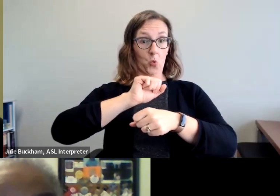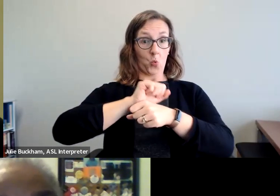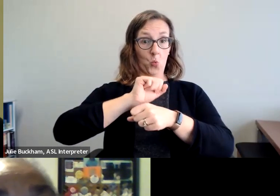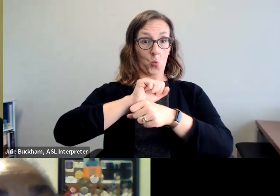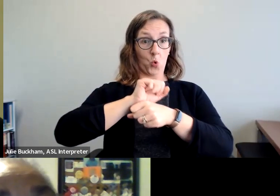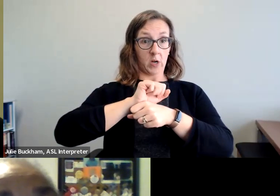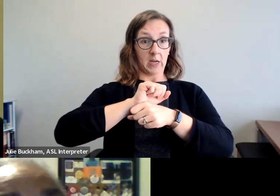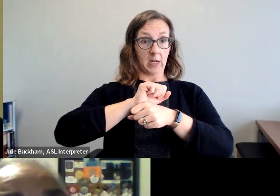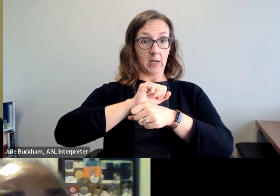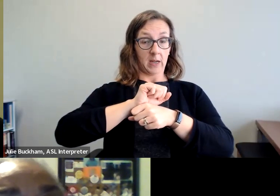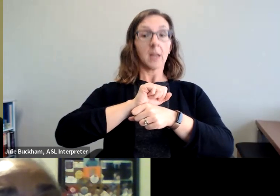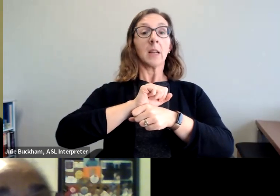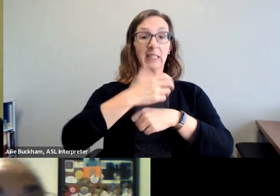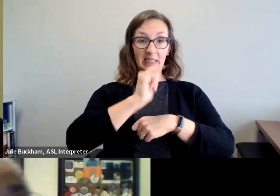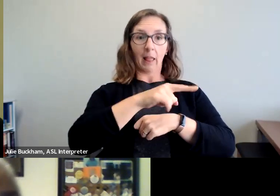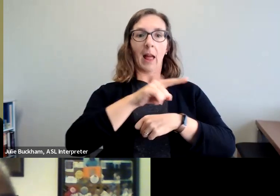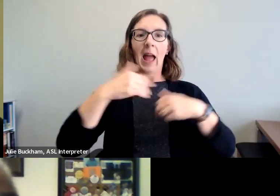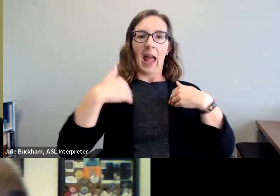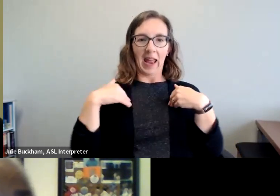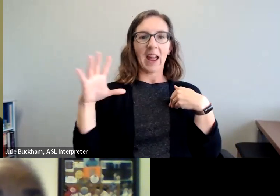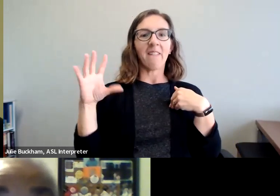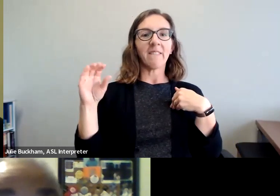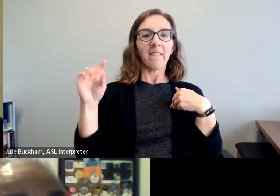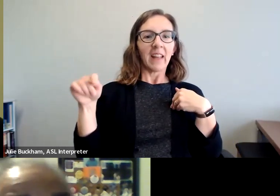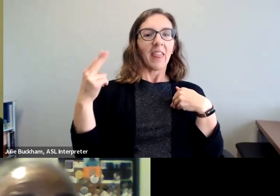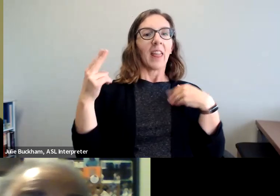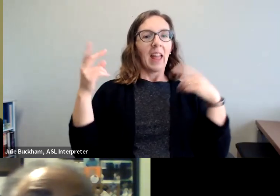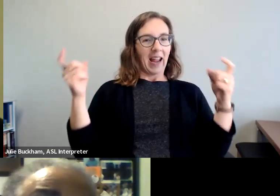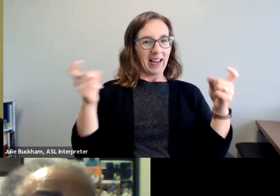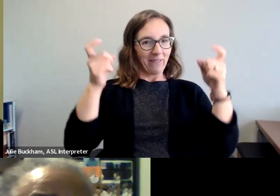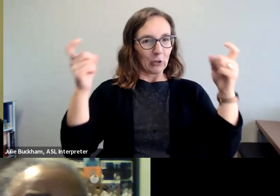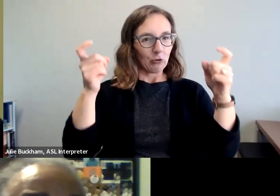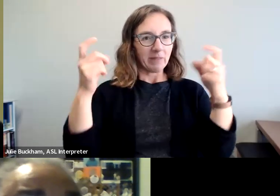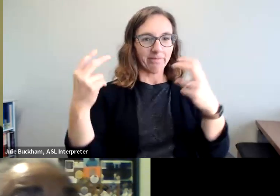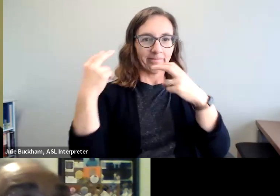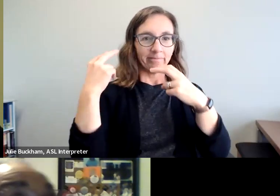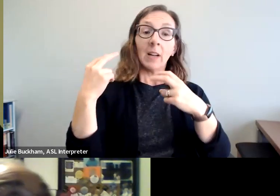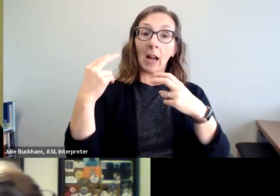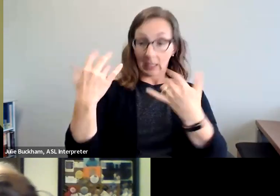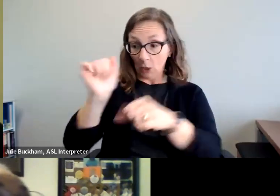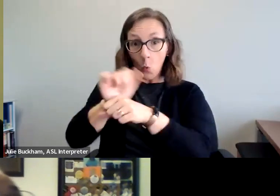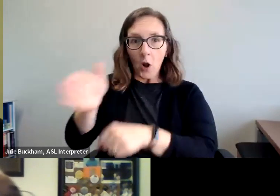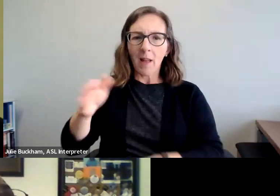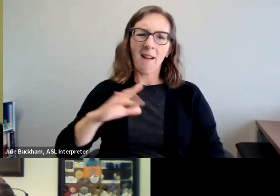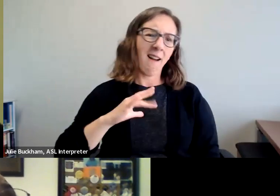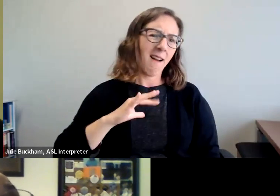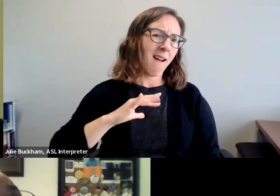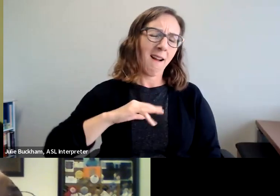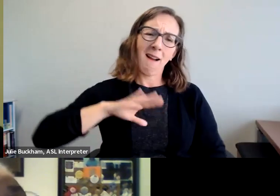50th anniversary of the March on Frankfort, which was really outstanding. We